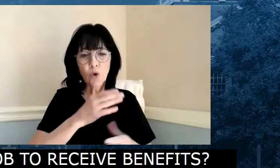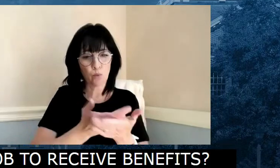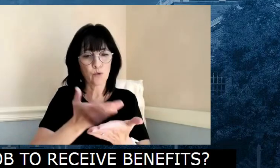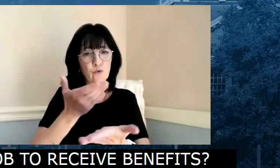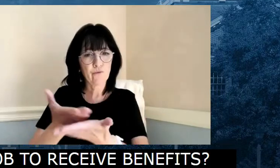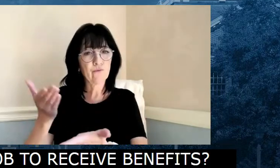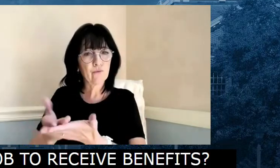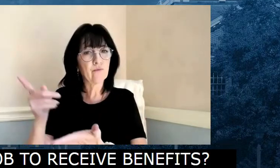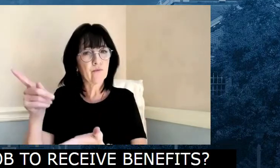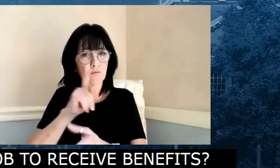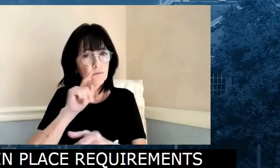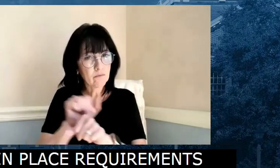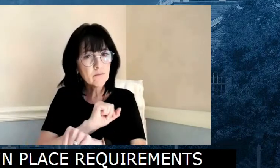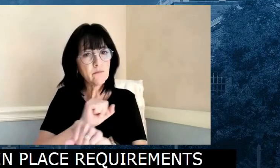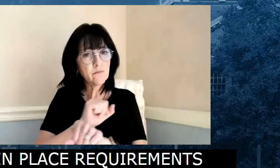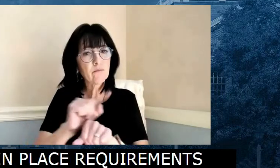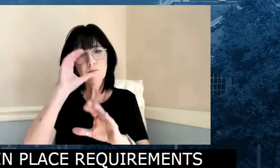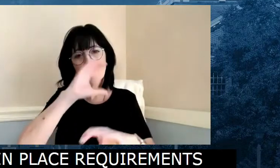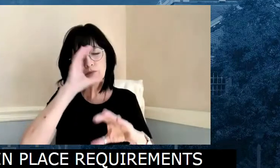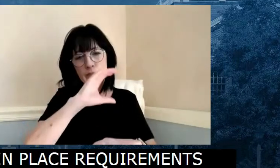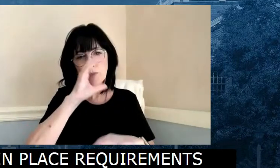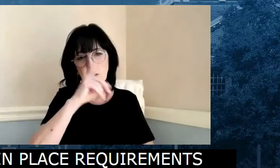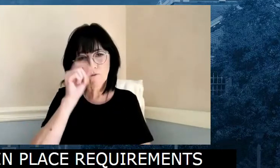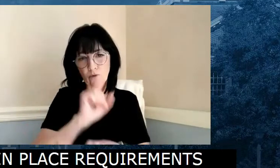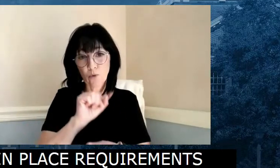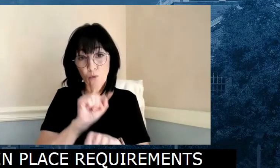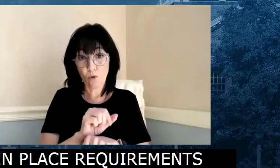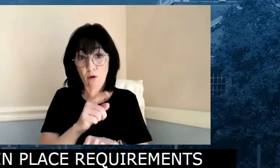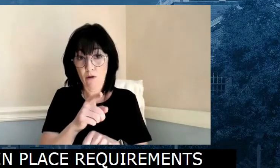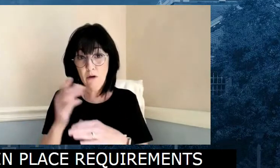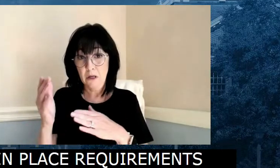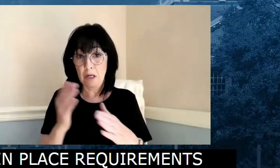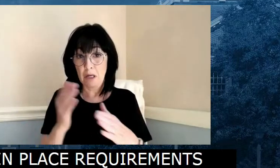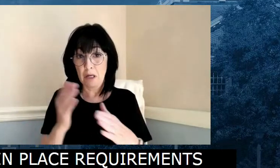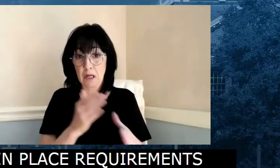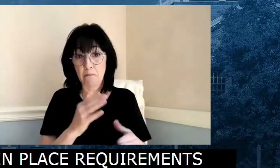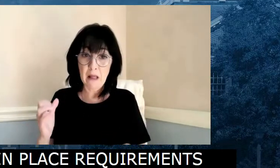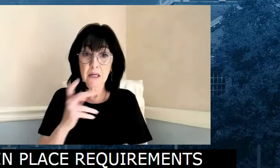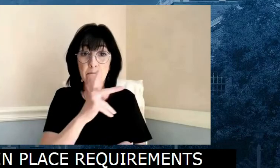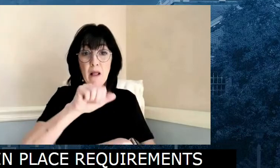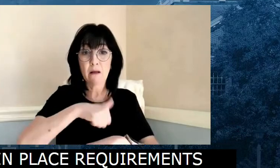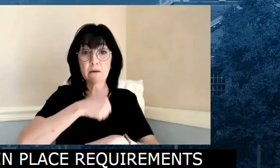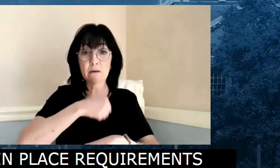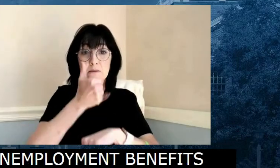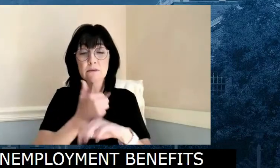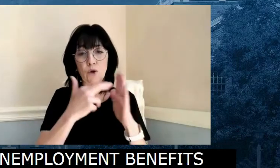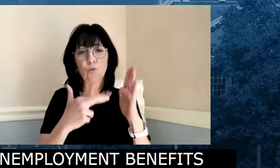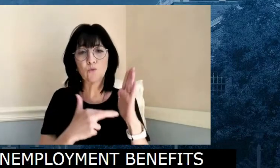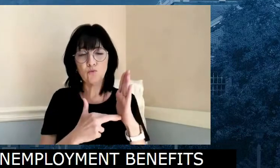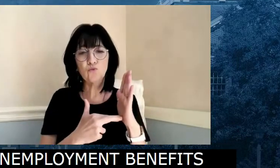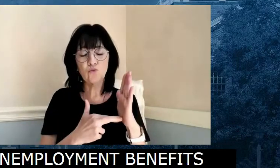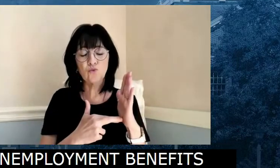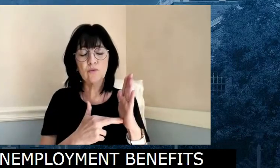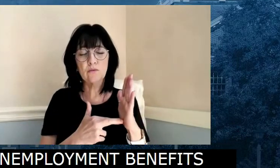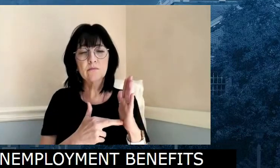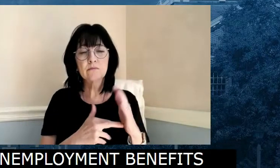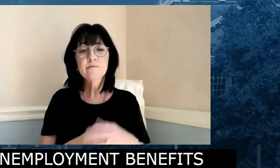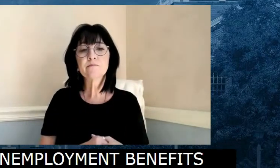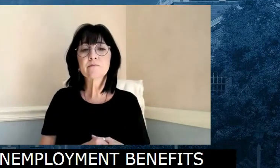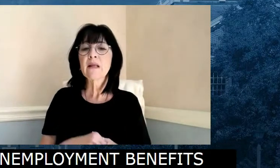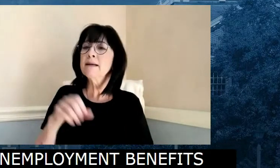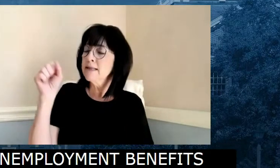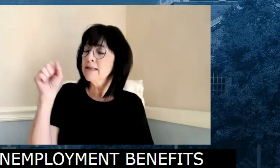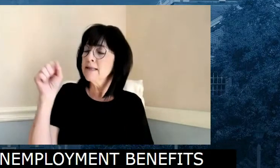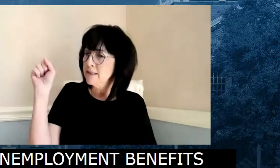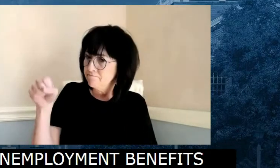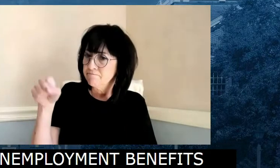are receiving unemployment benefits look for work. There was a series of things that they have to